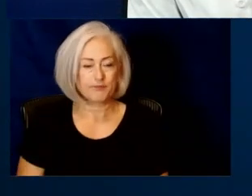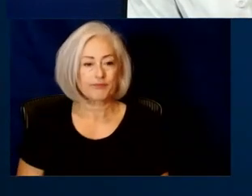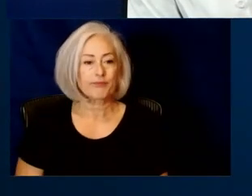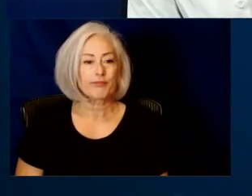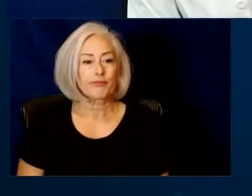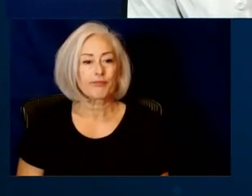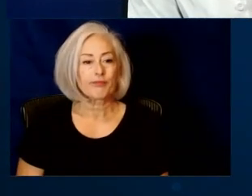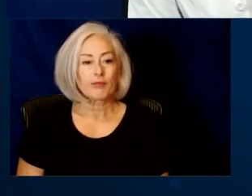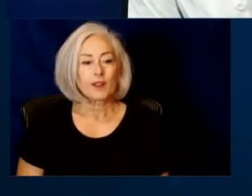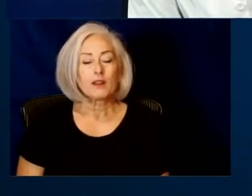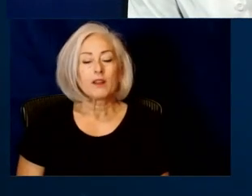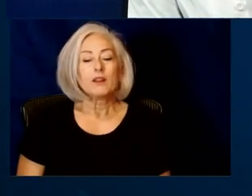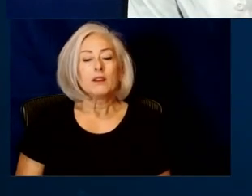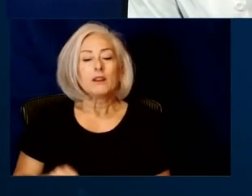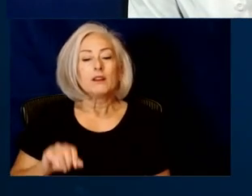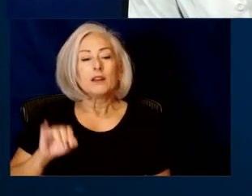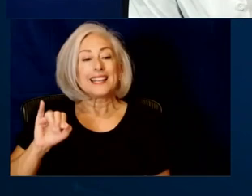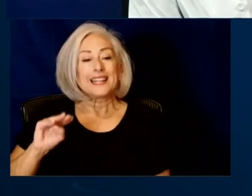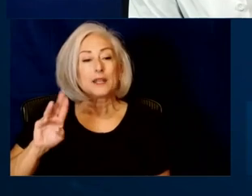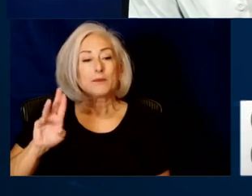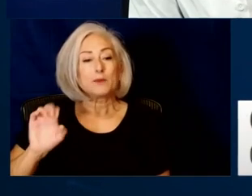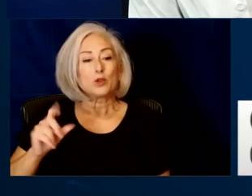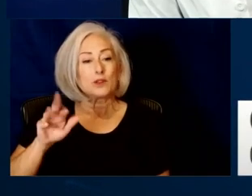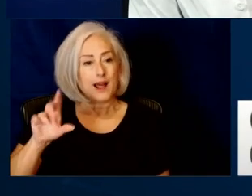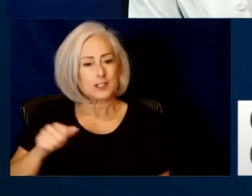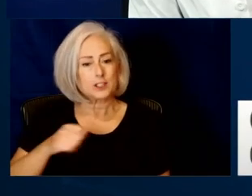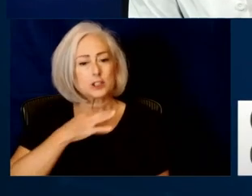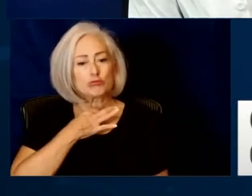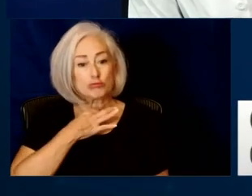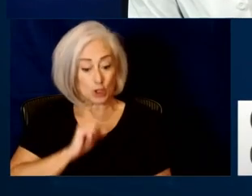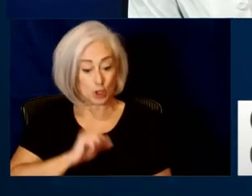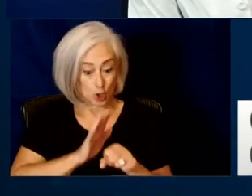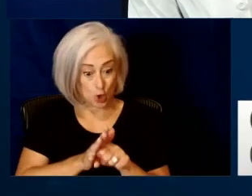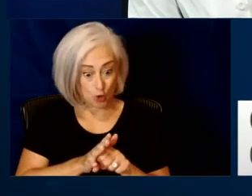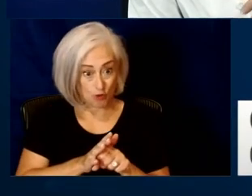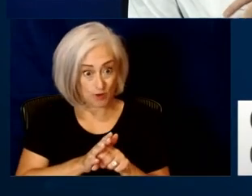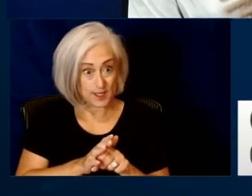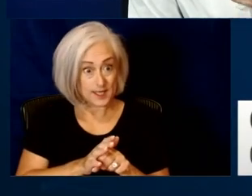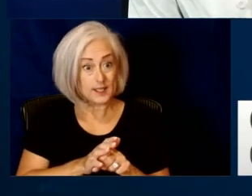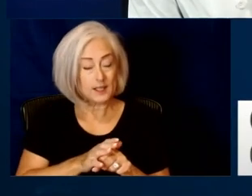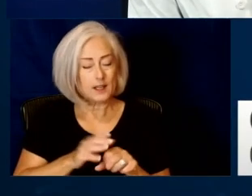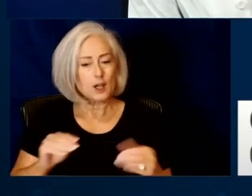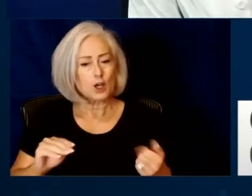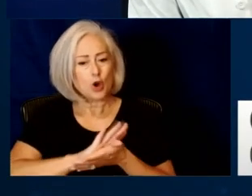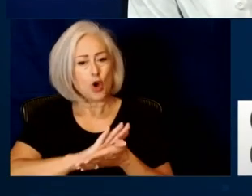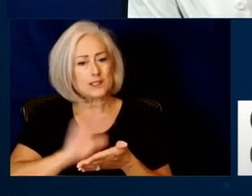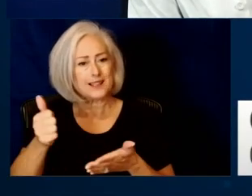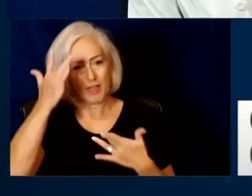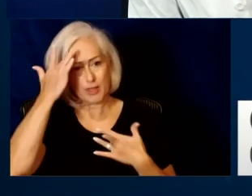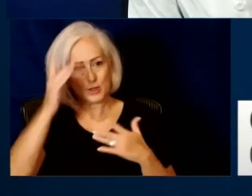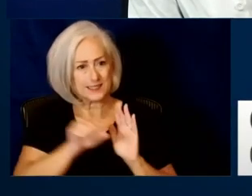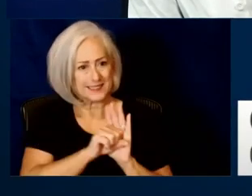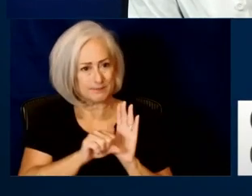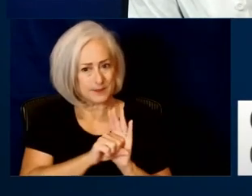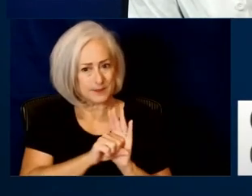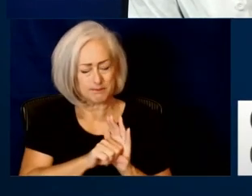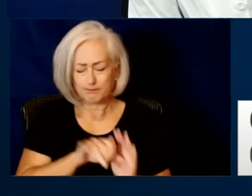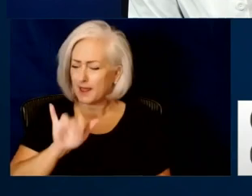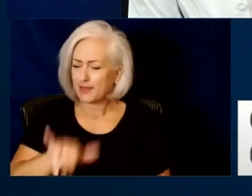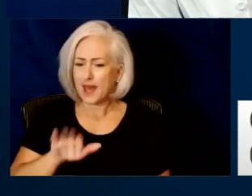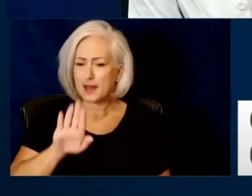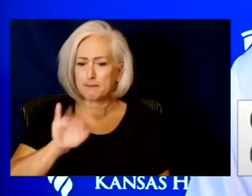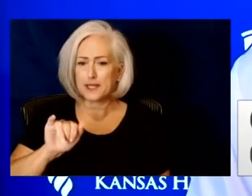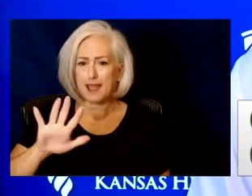new strain of COVID-19 could be causing different symptoms. Is that BA5? And what's this about it emerging at night? Yeah, you